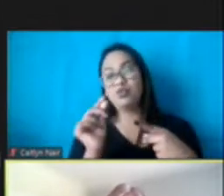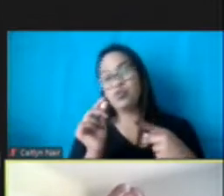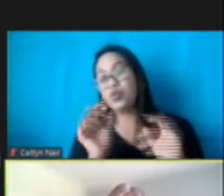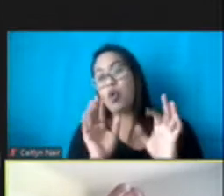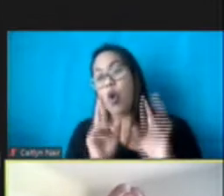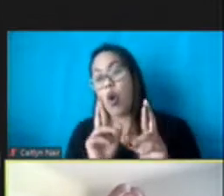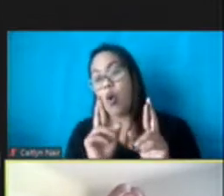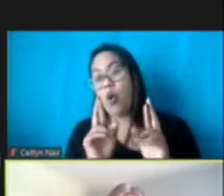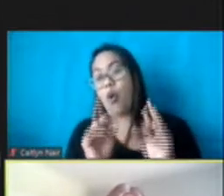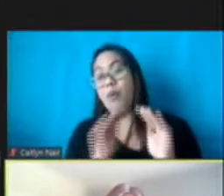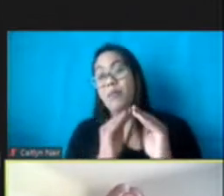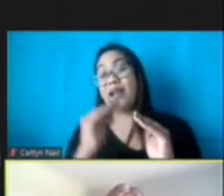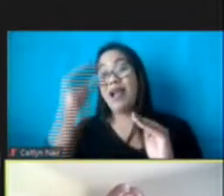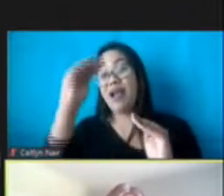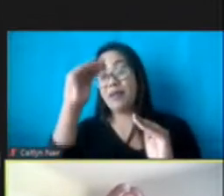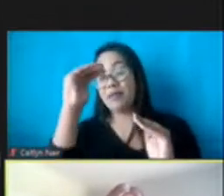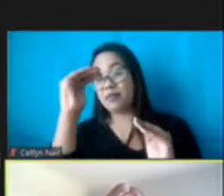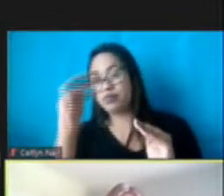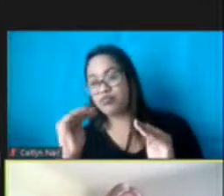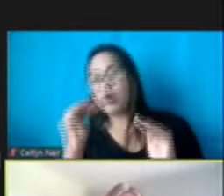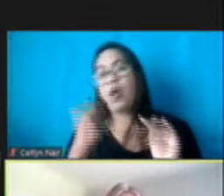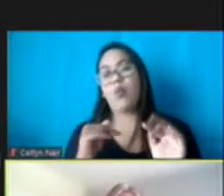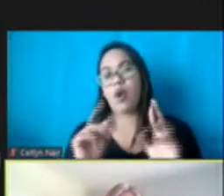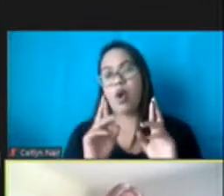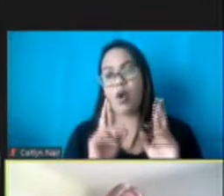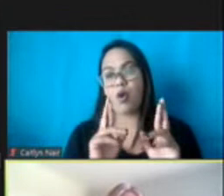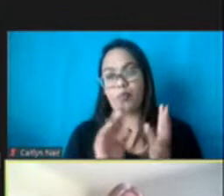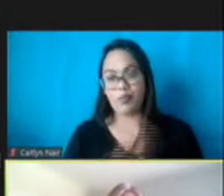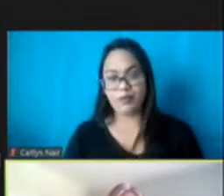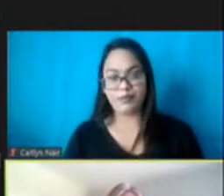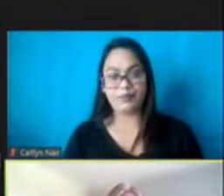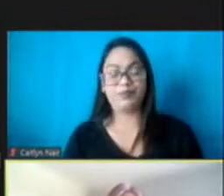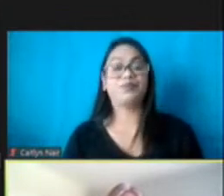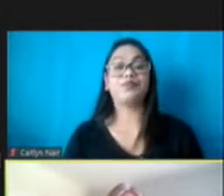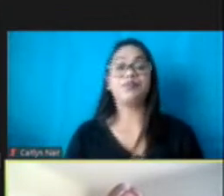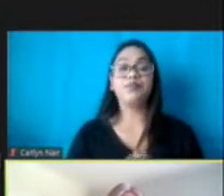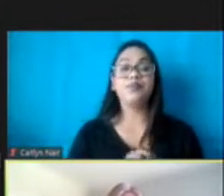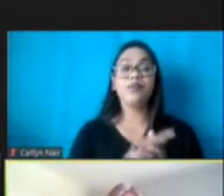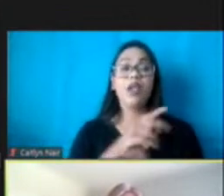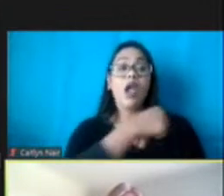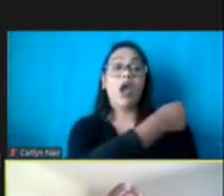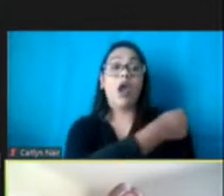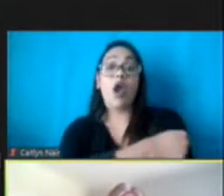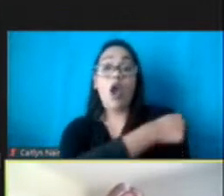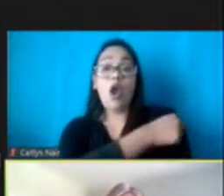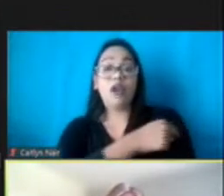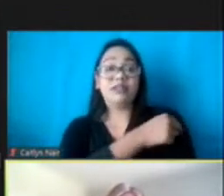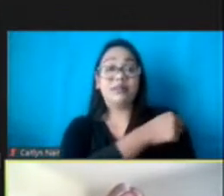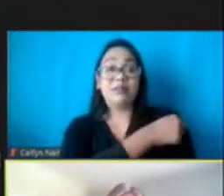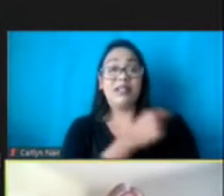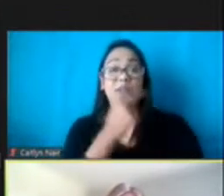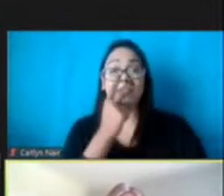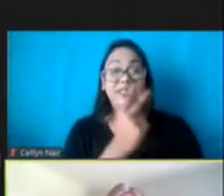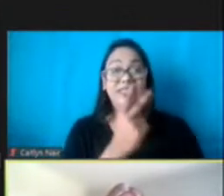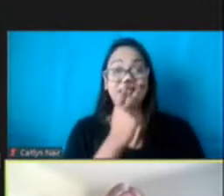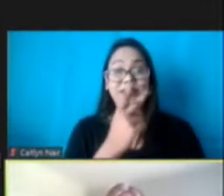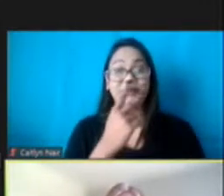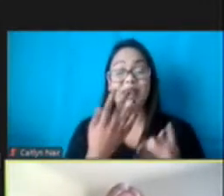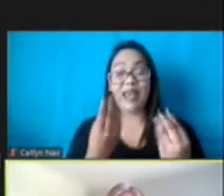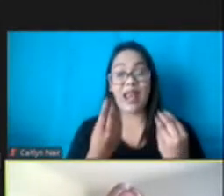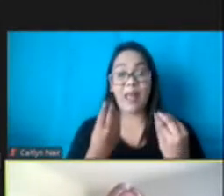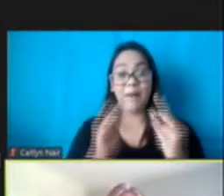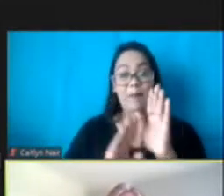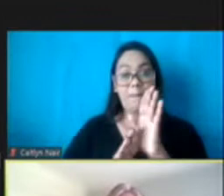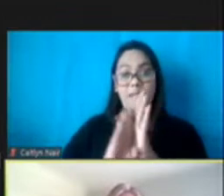start reaching the peak in Northwest. Just in terms of hospitalizations, we are seeing increases in